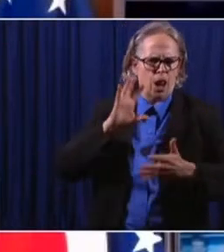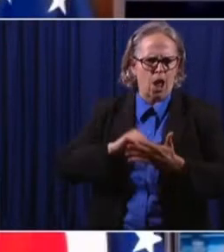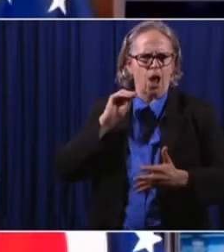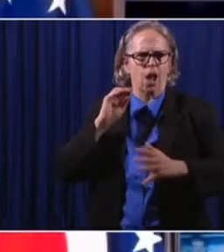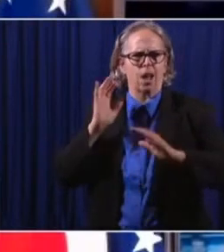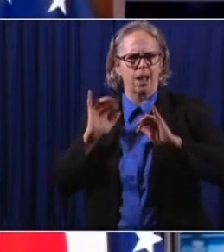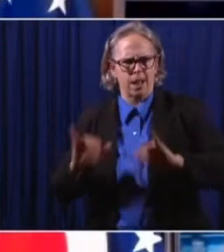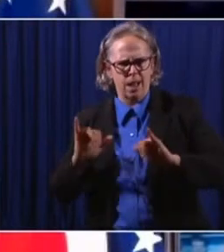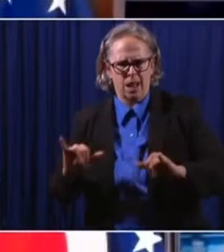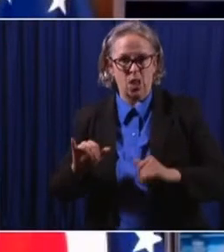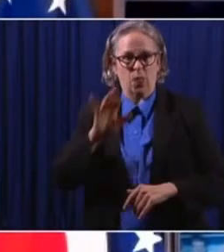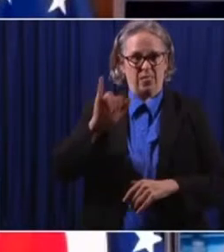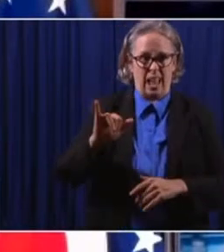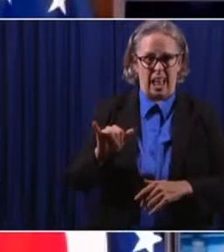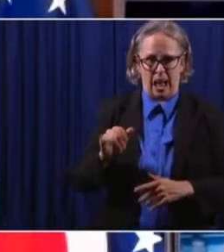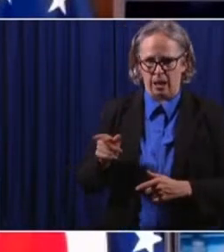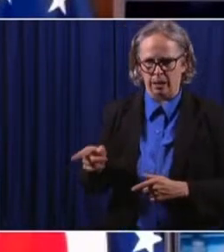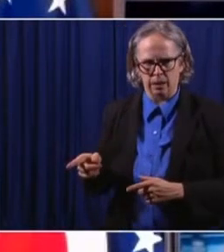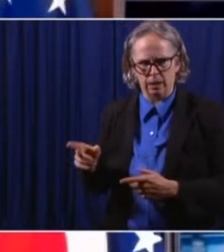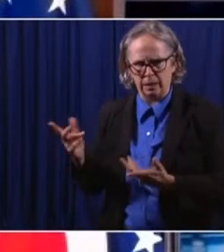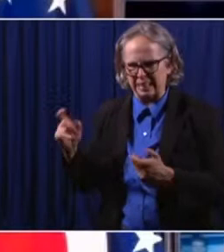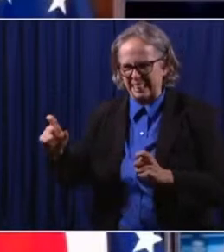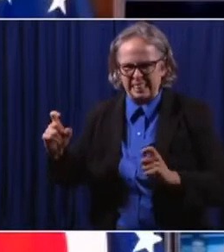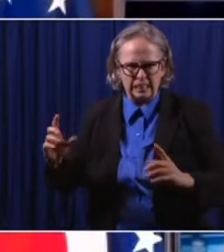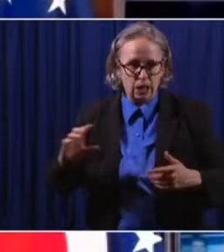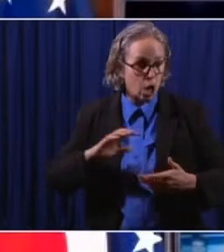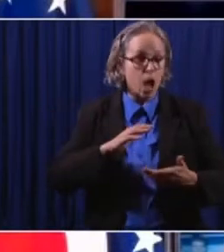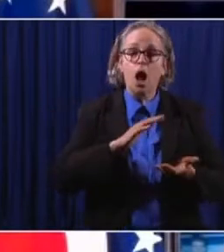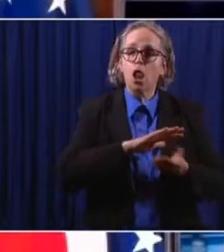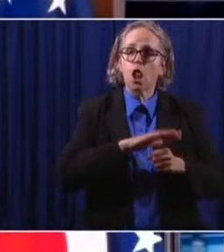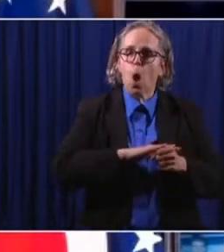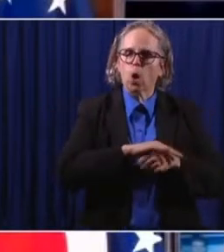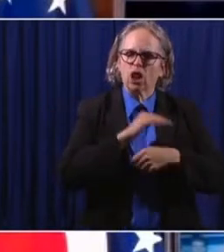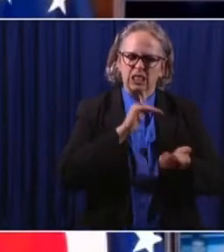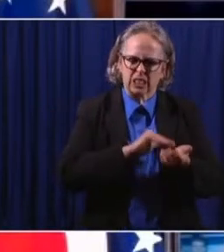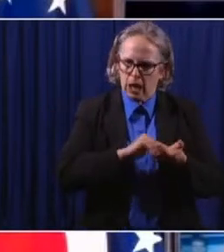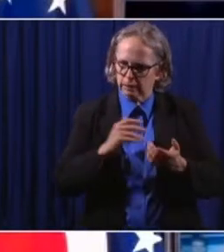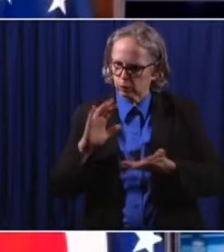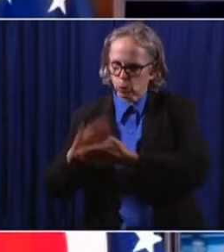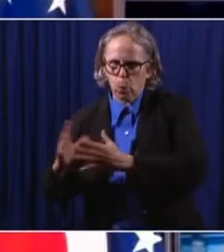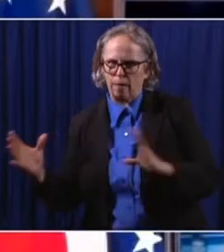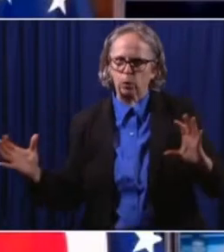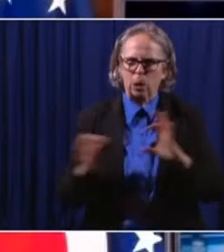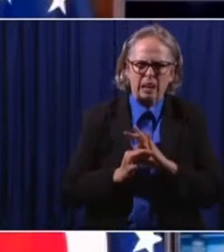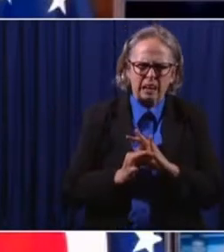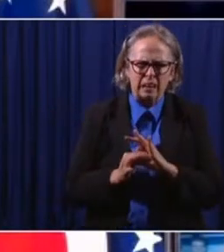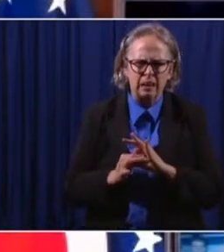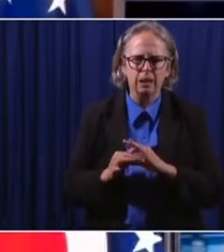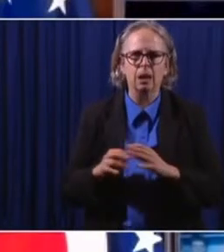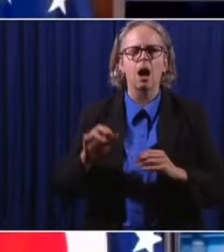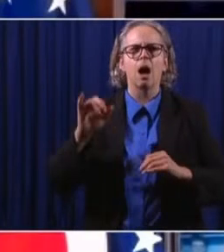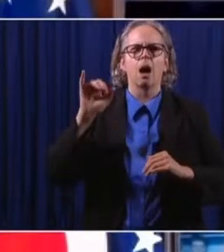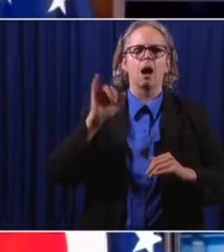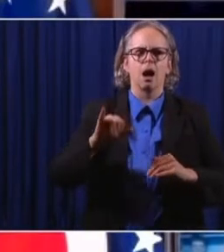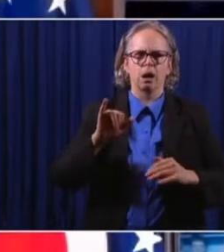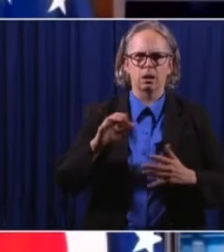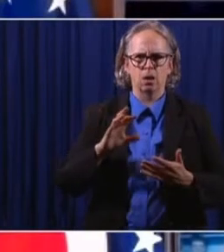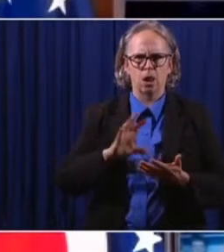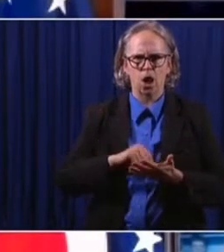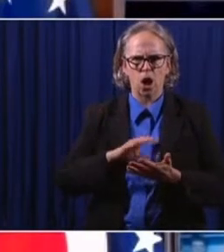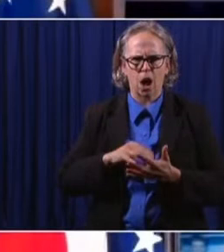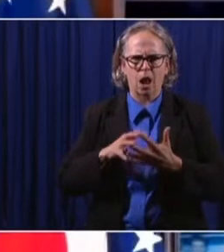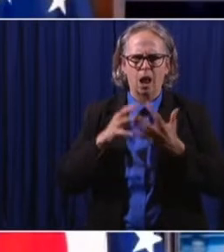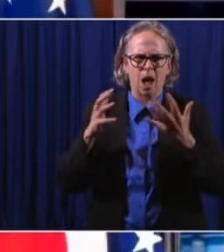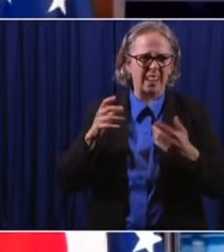with an area healthcare provider. So the takeaway, frankly, for students, teachers, and school leaders, if you think you could benefit